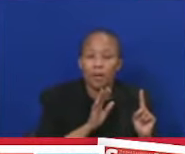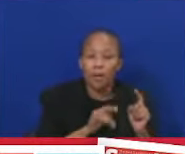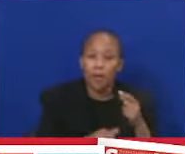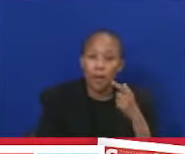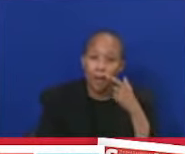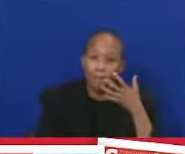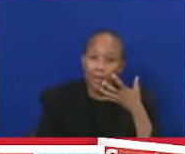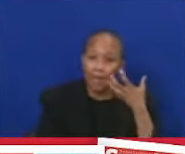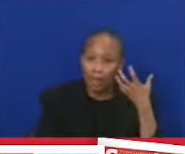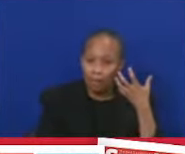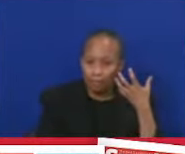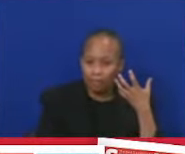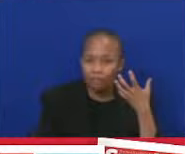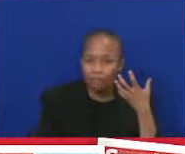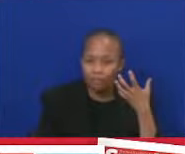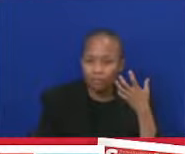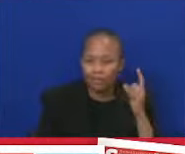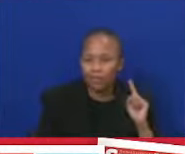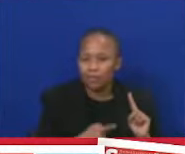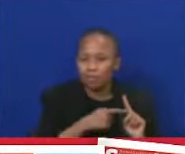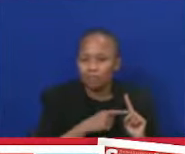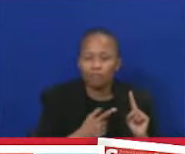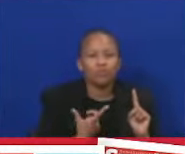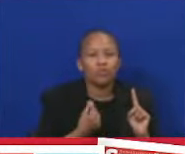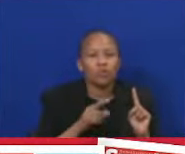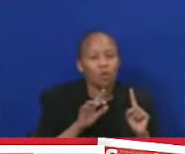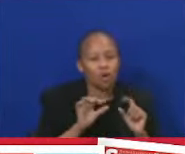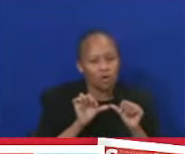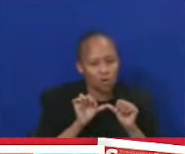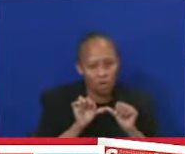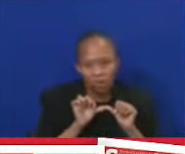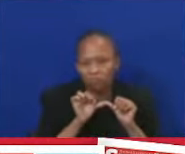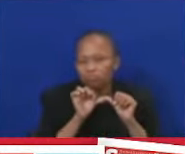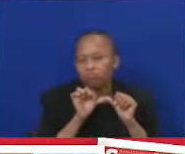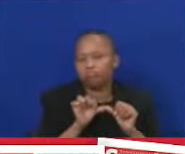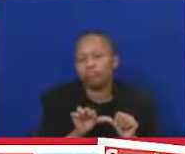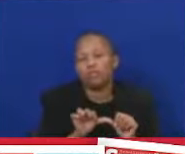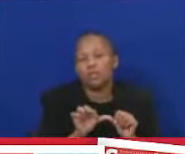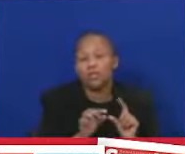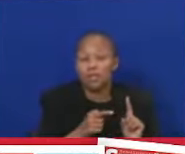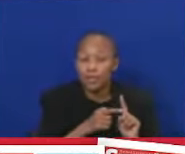tell us that he is a recipient of